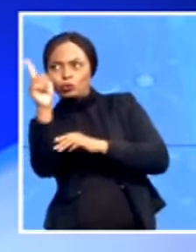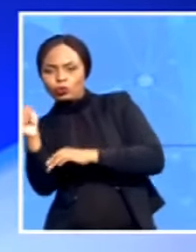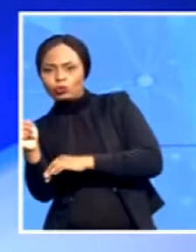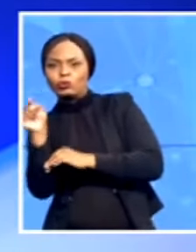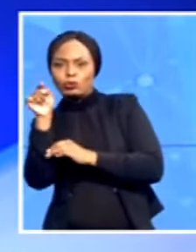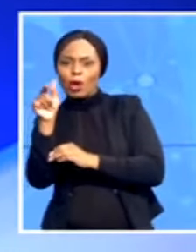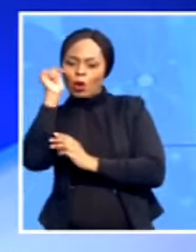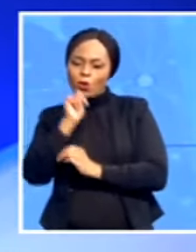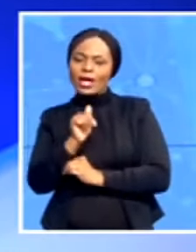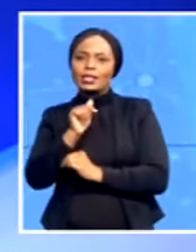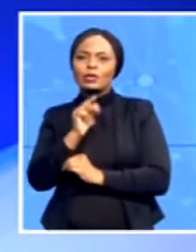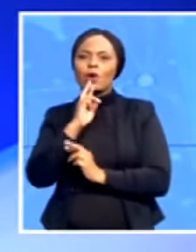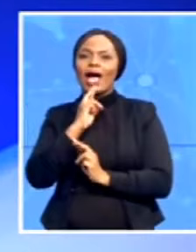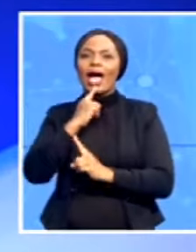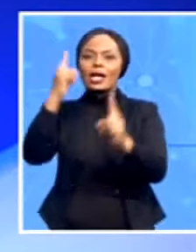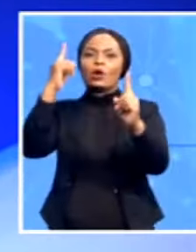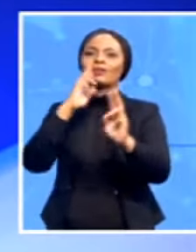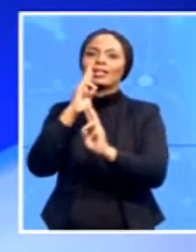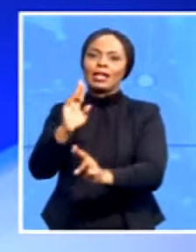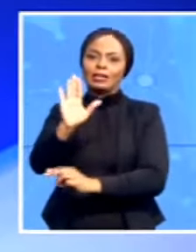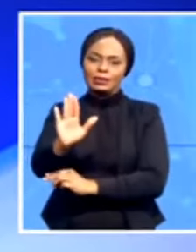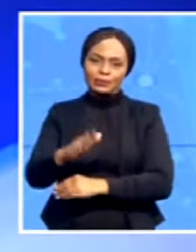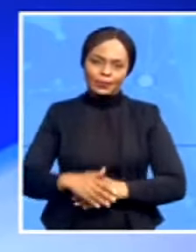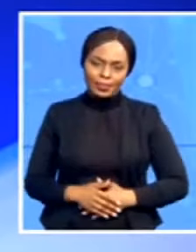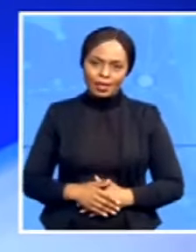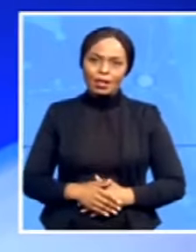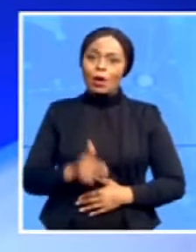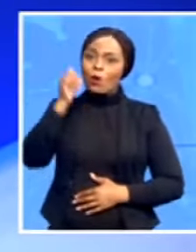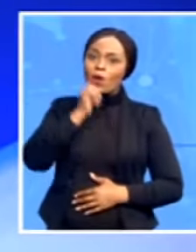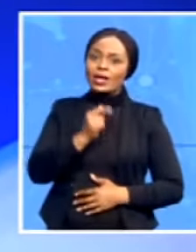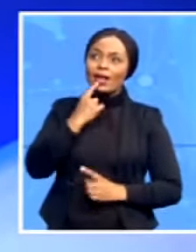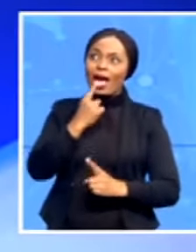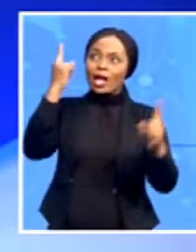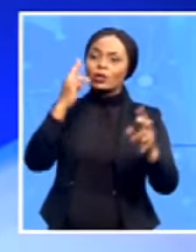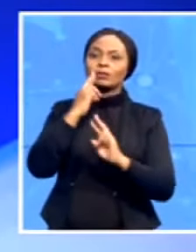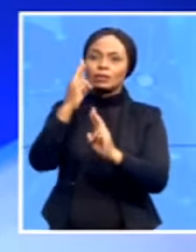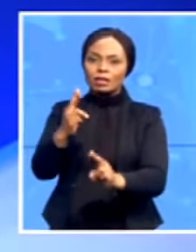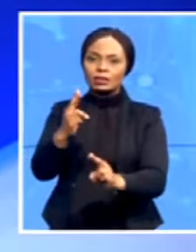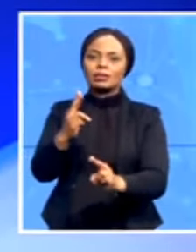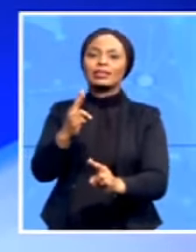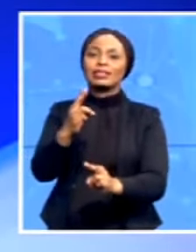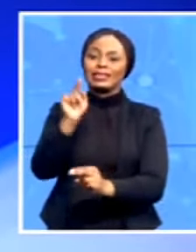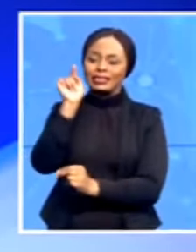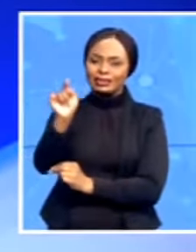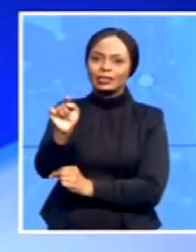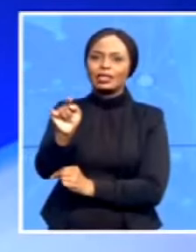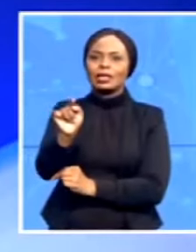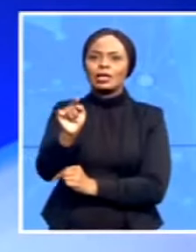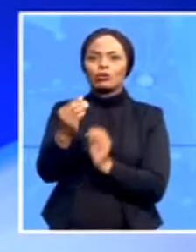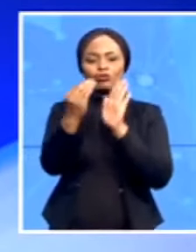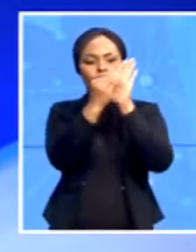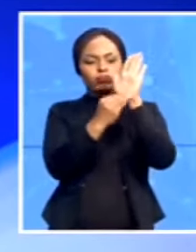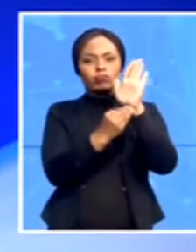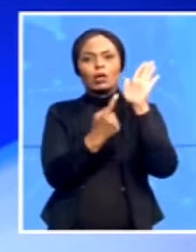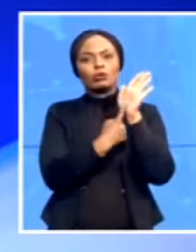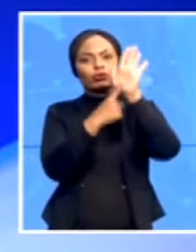to that, once the results are announced, the result slip will be pasted on the door of a voting station so that everybody can actually